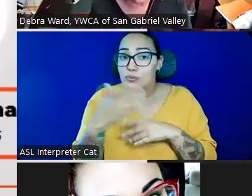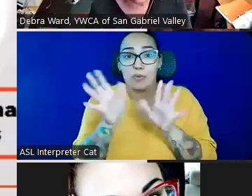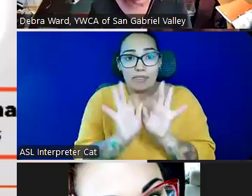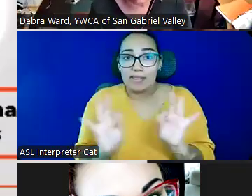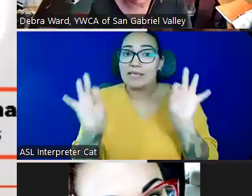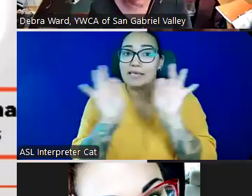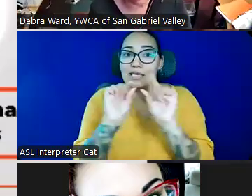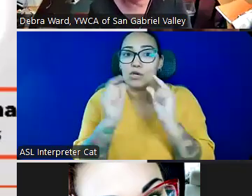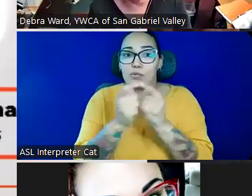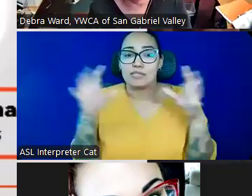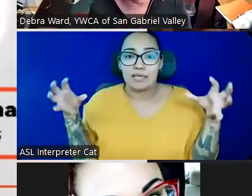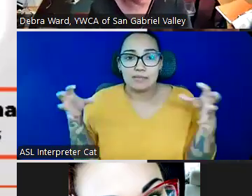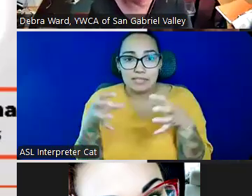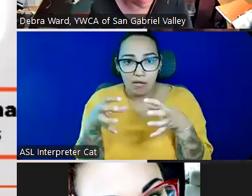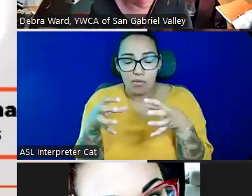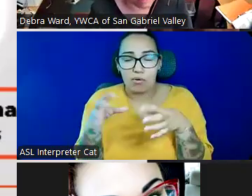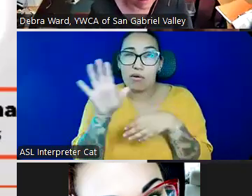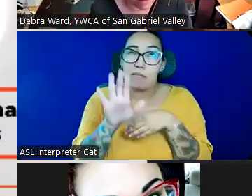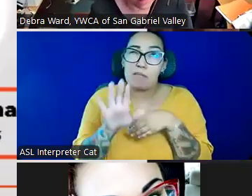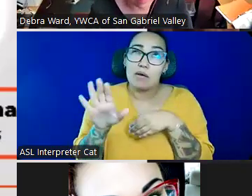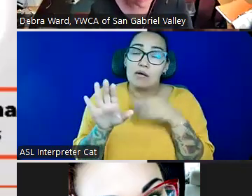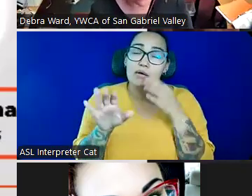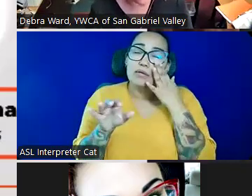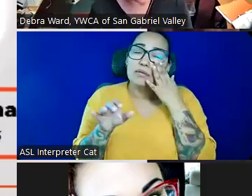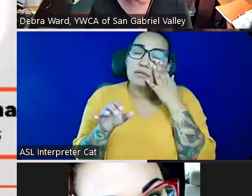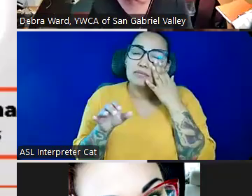together probably about